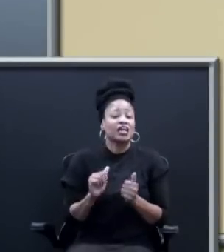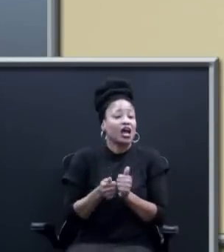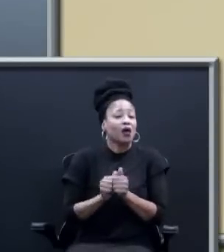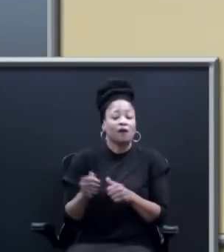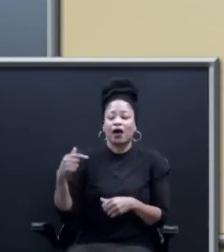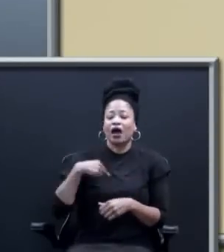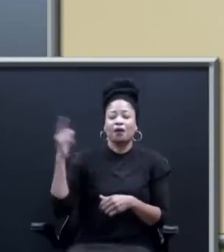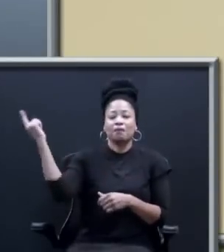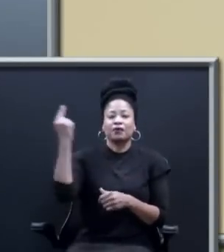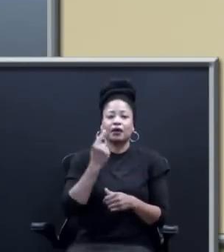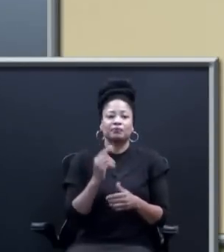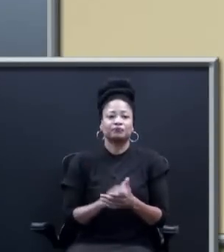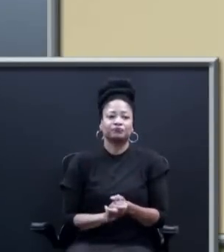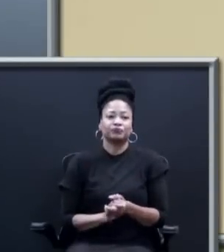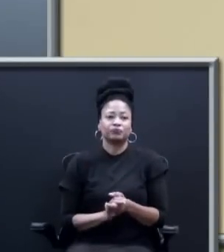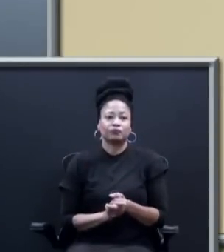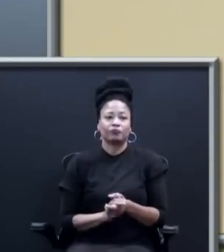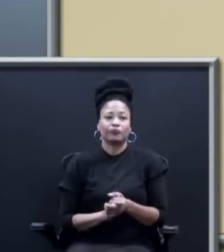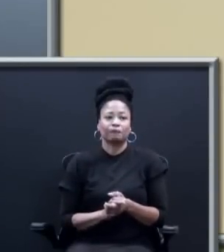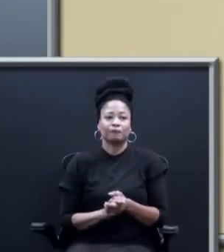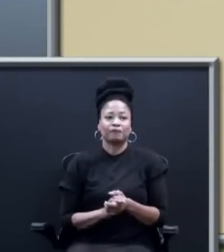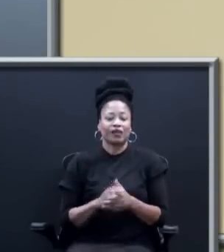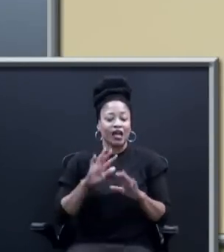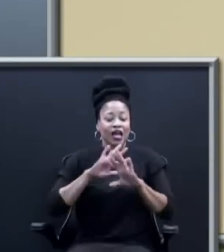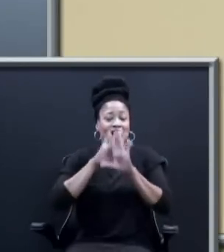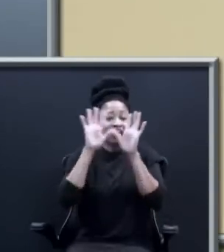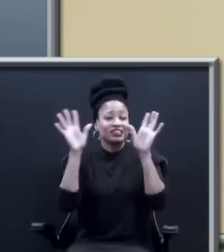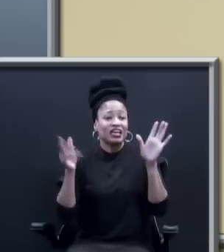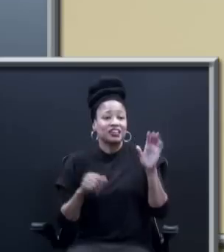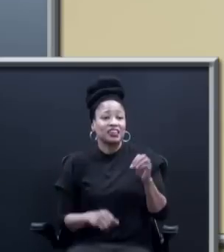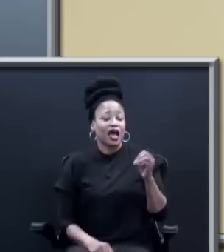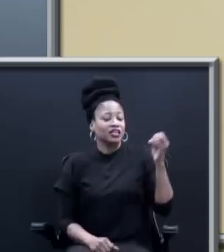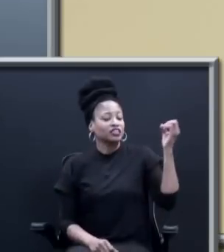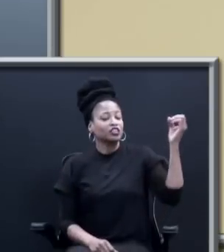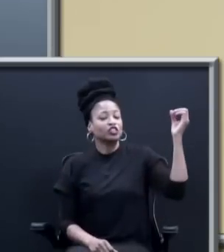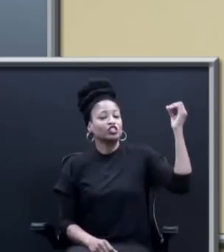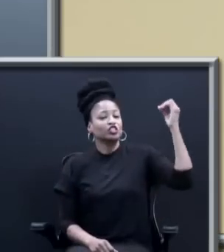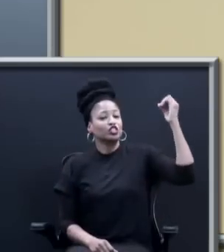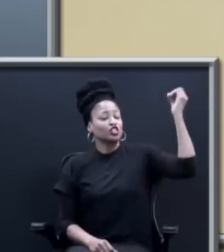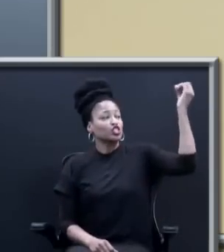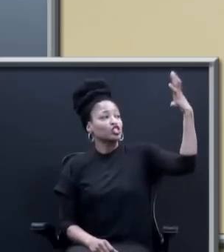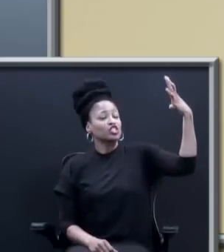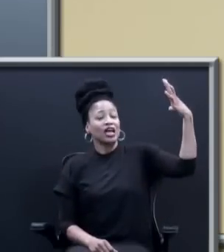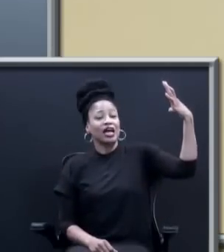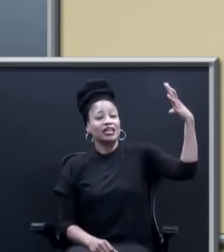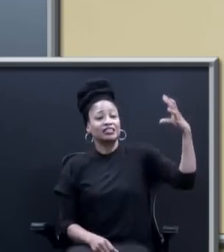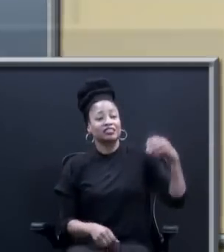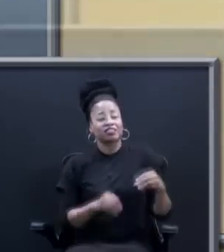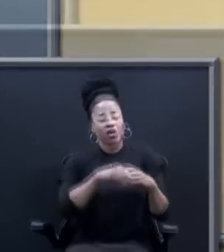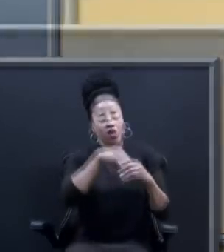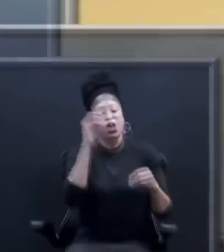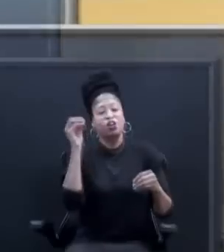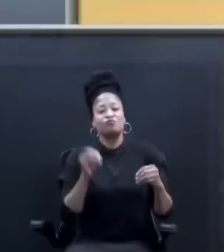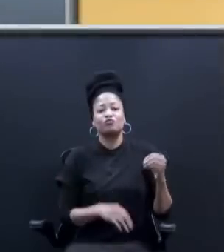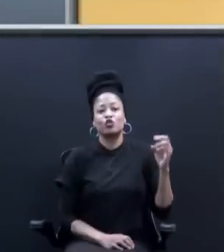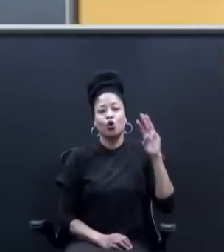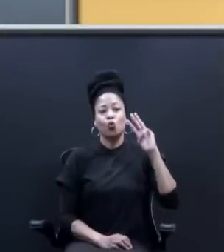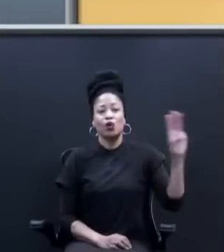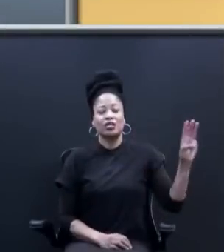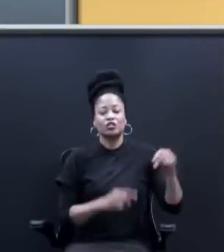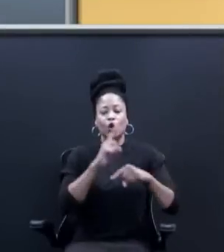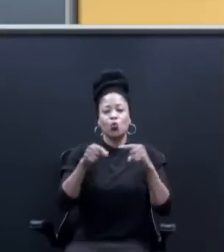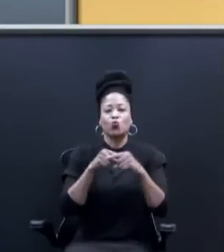shineth even unto the west, so shall also the coming of the Son of Man be. And when he comes, sisters and brothers, he is coming from